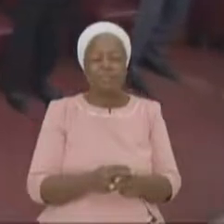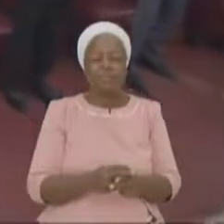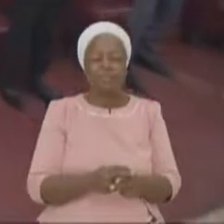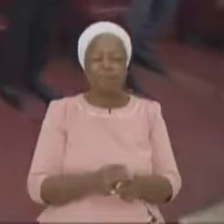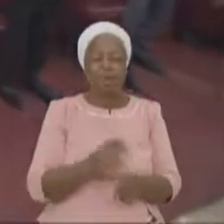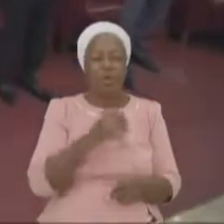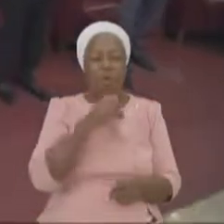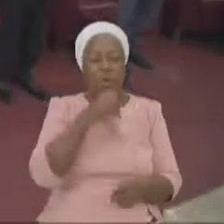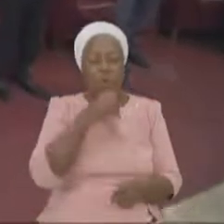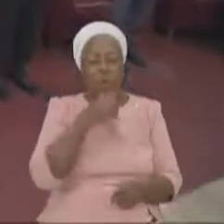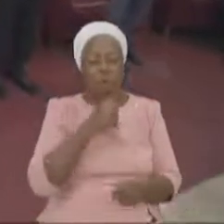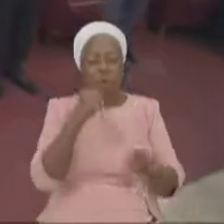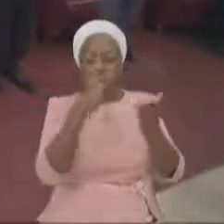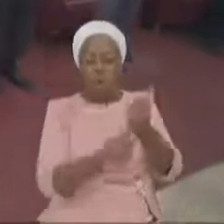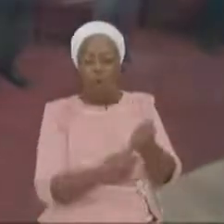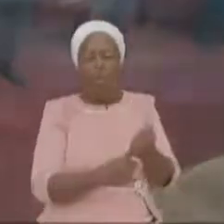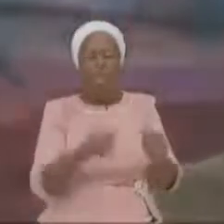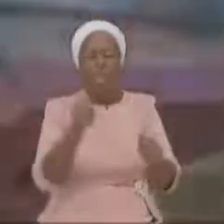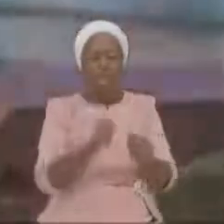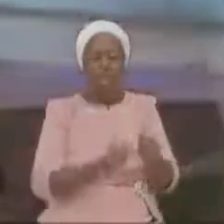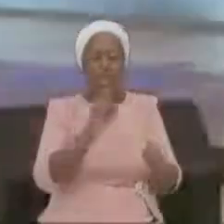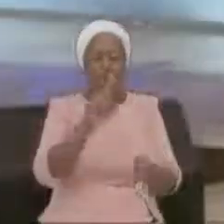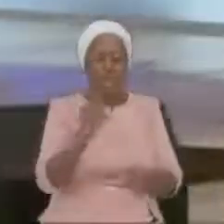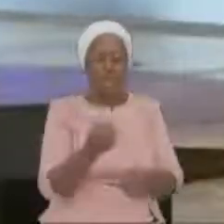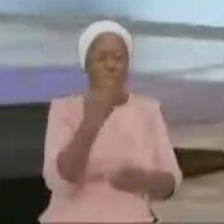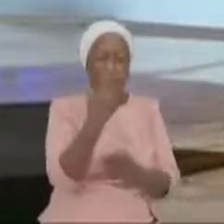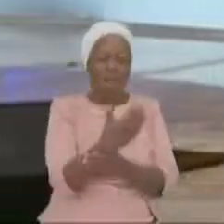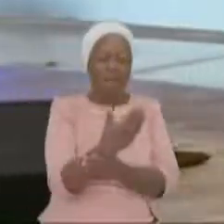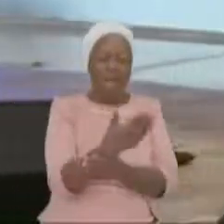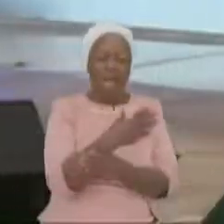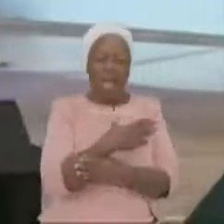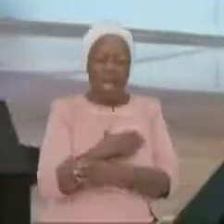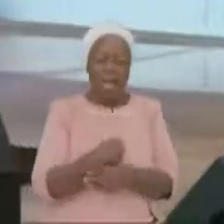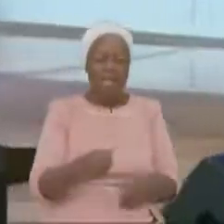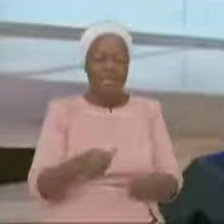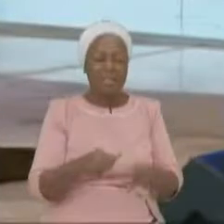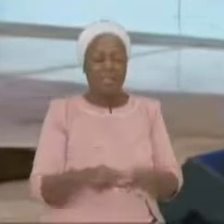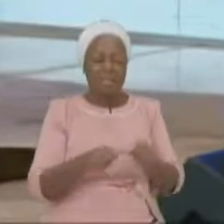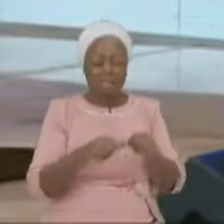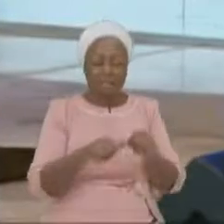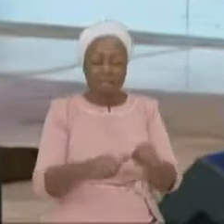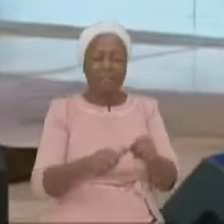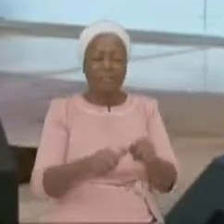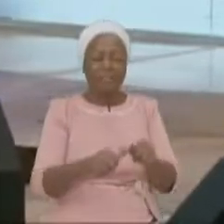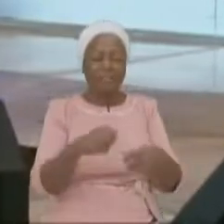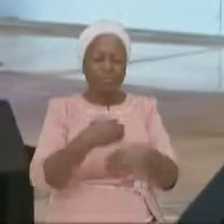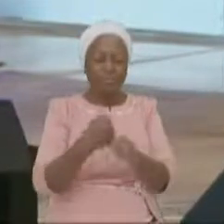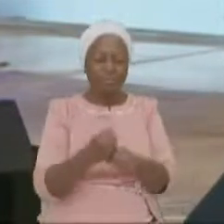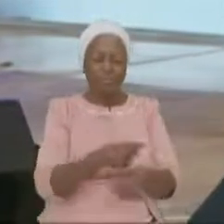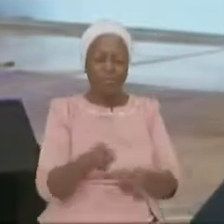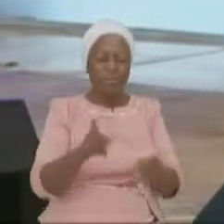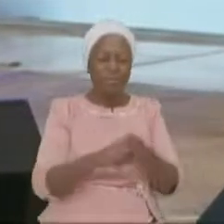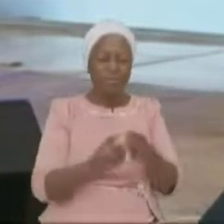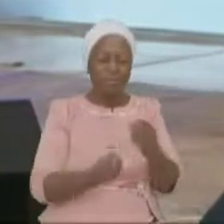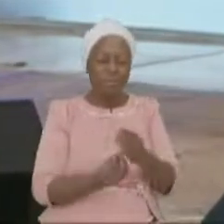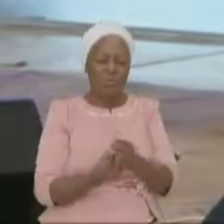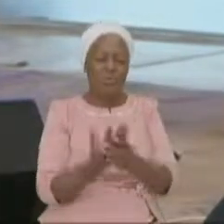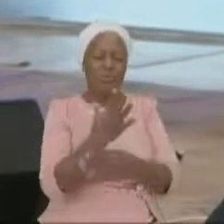Hold everyone's hand and keep on making them grow and